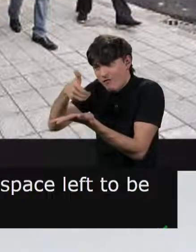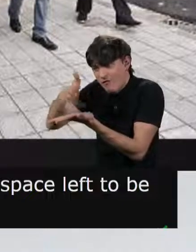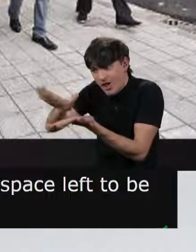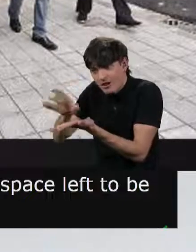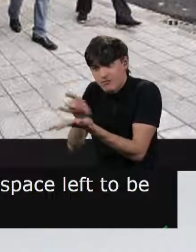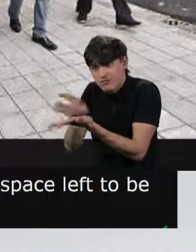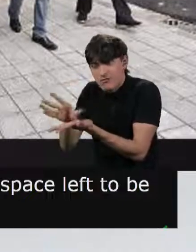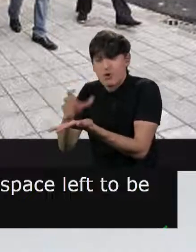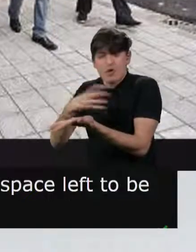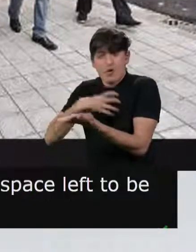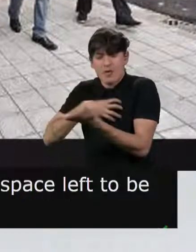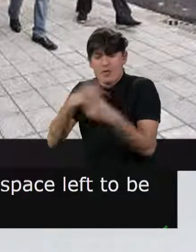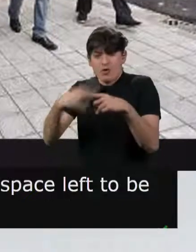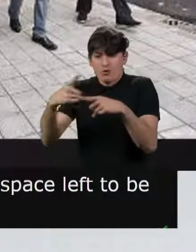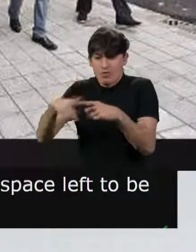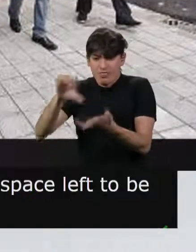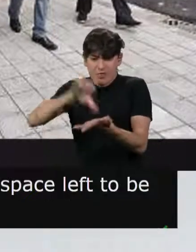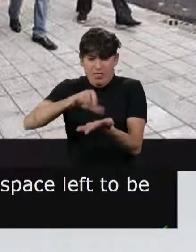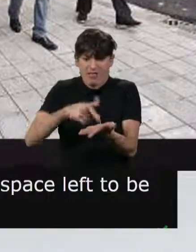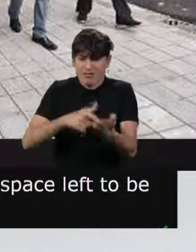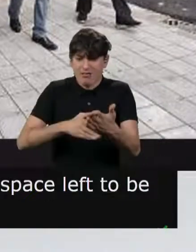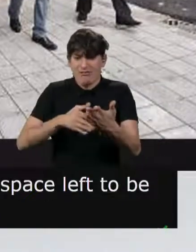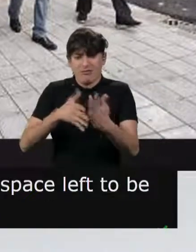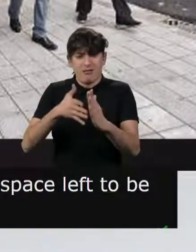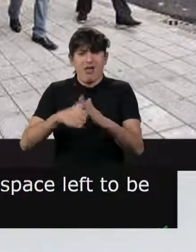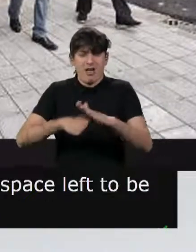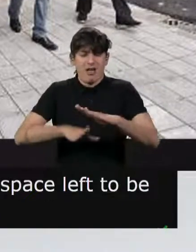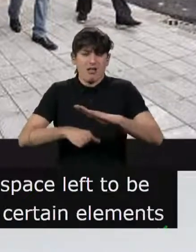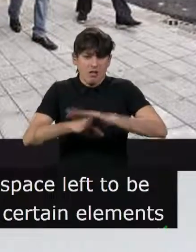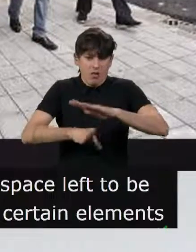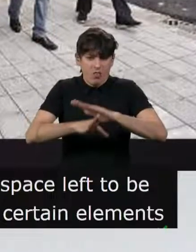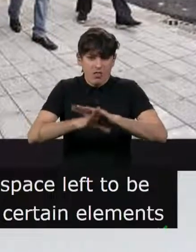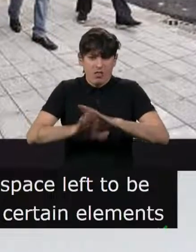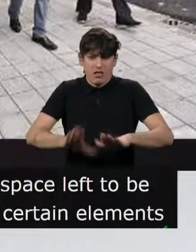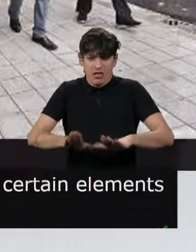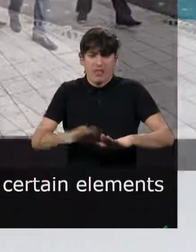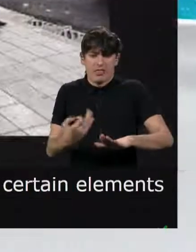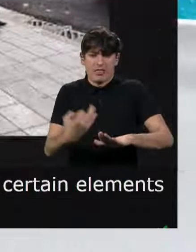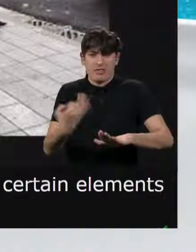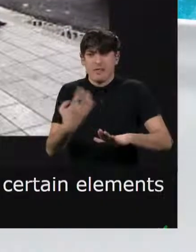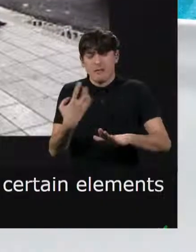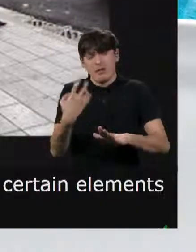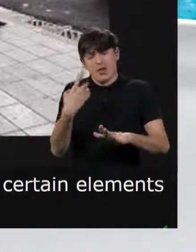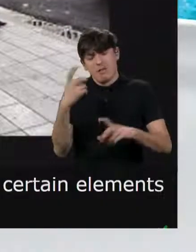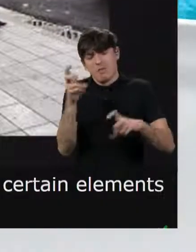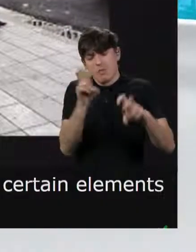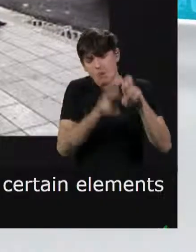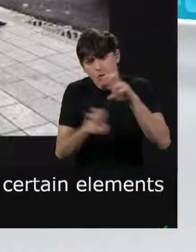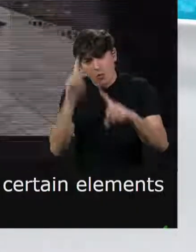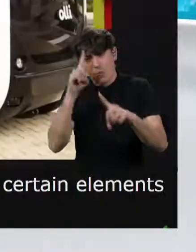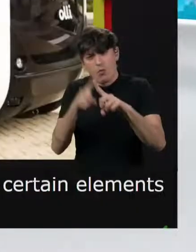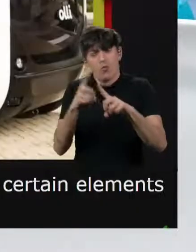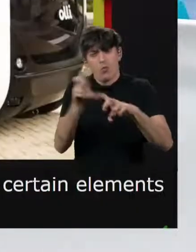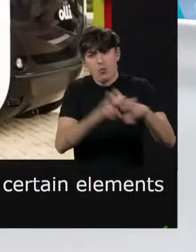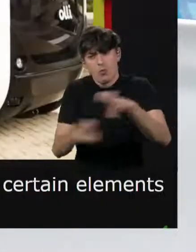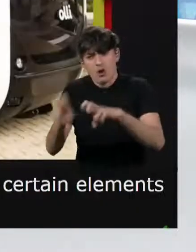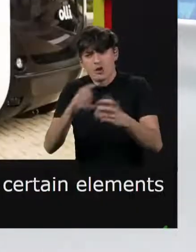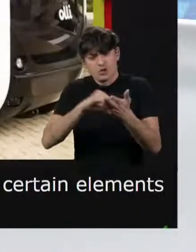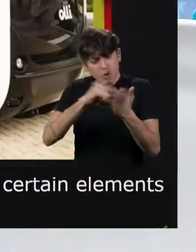Well, but there are certain elements that are here to stay. We need to find solutions for them. We cannot kick them